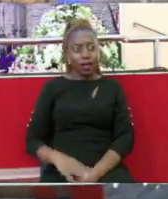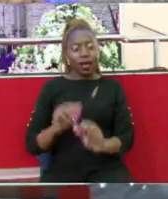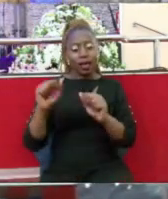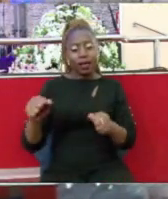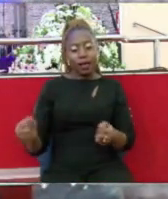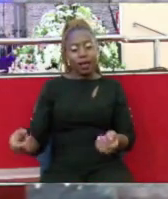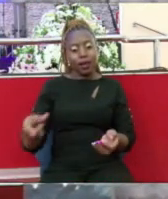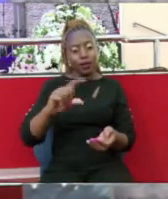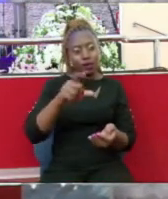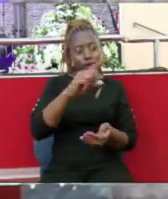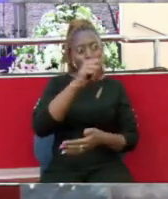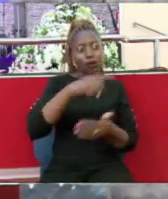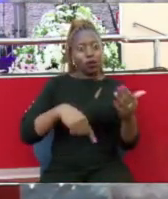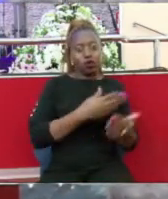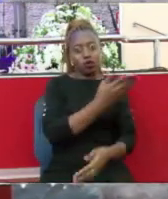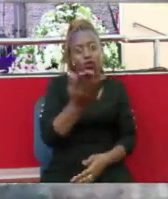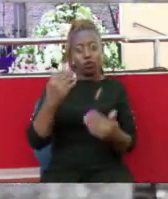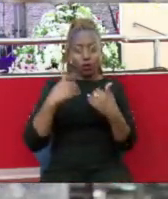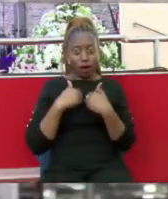you have. Somebody shout